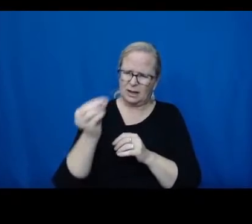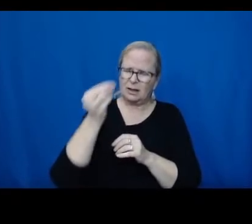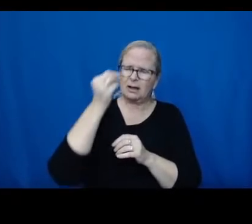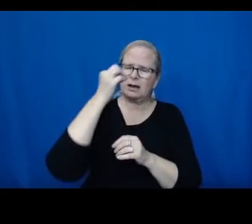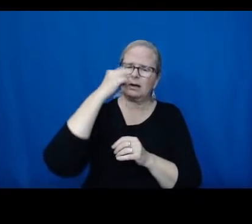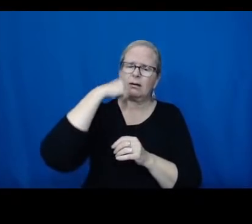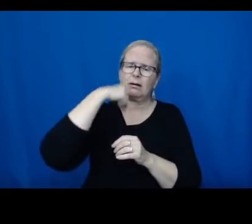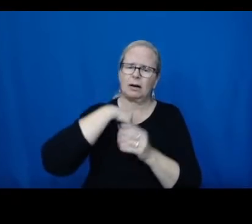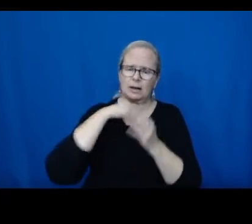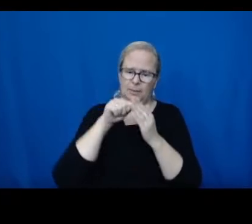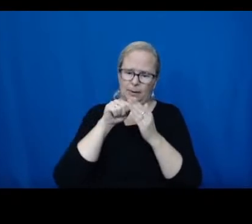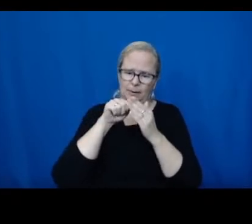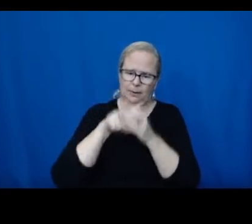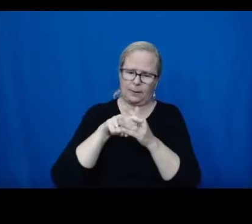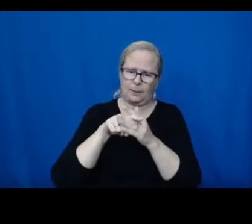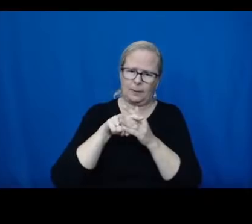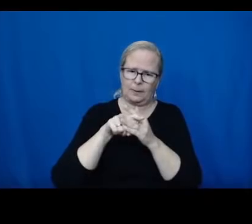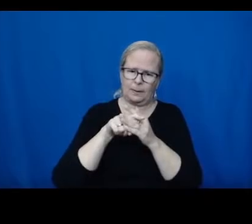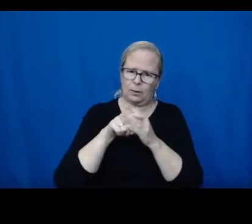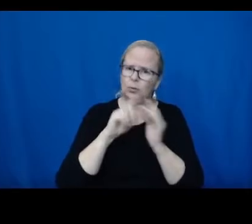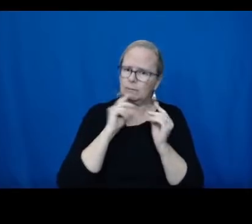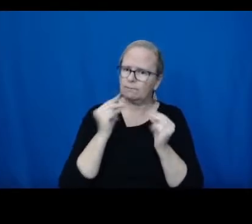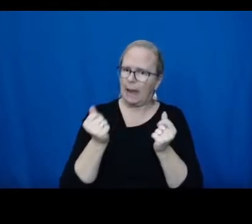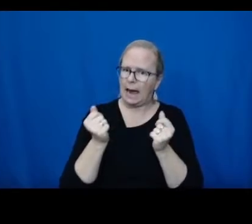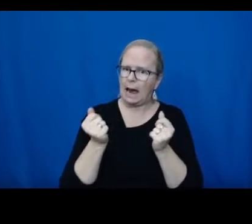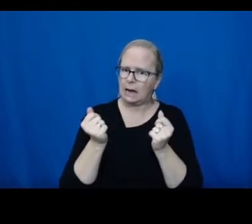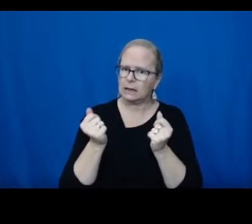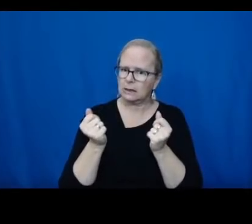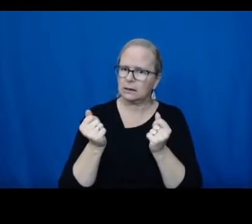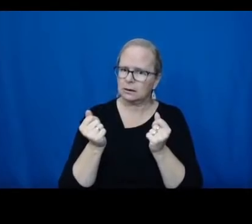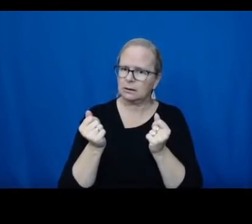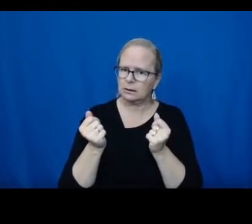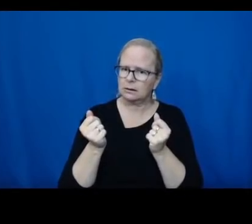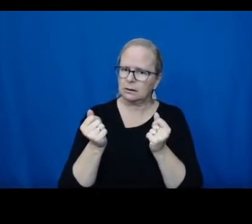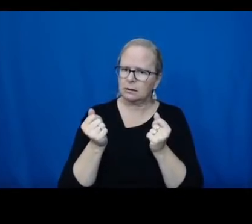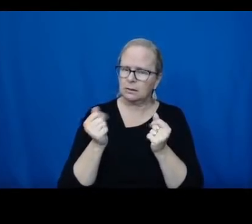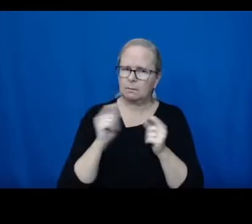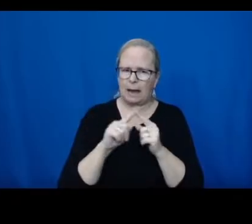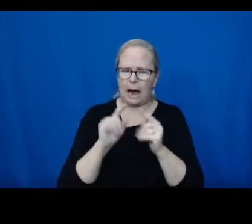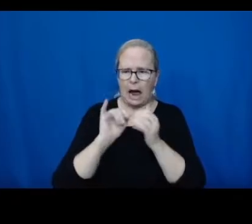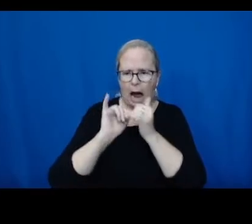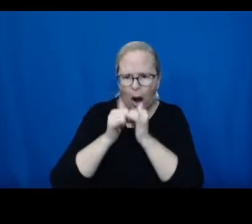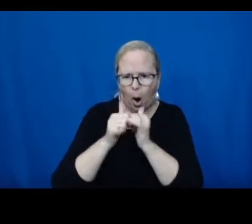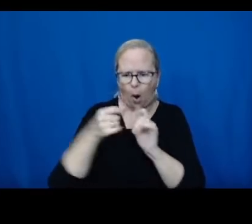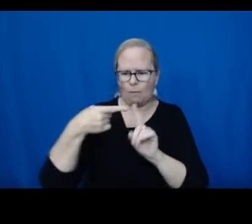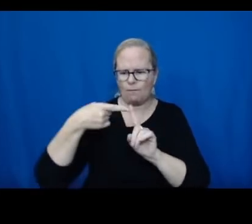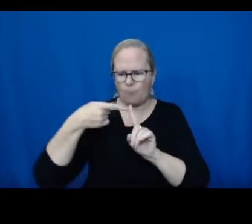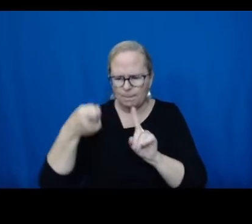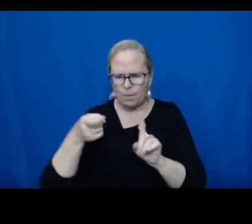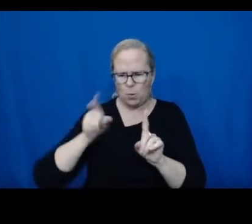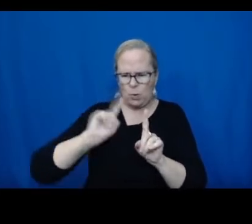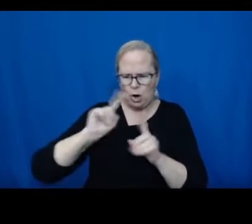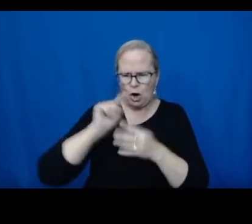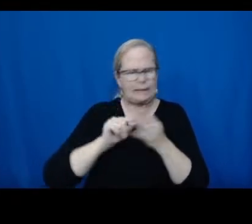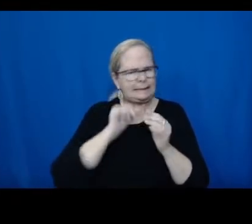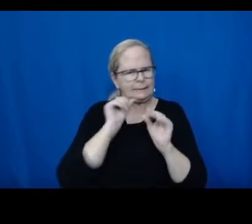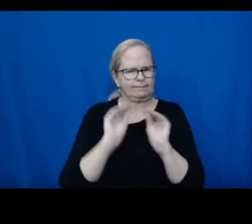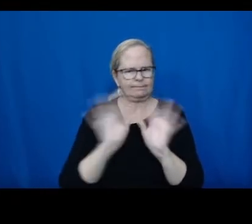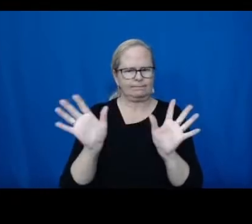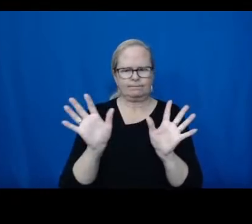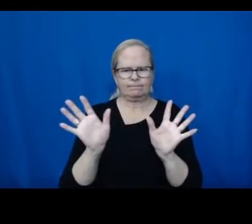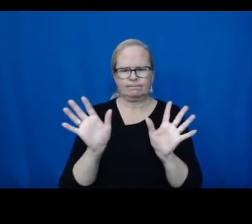not quite clear. I do think what is clear right now in all of our provinces and around the world is that